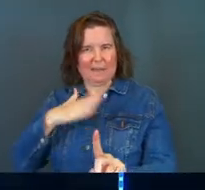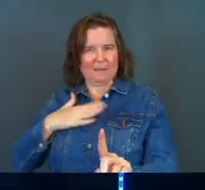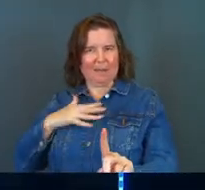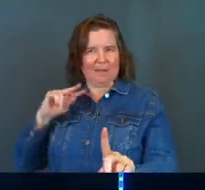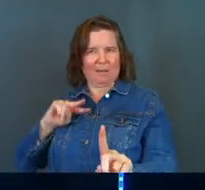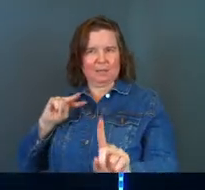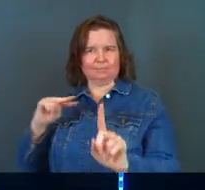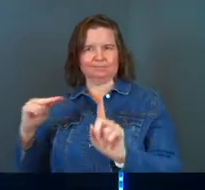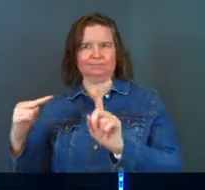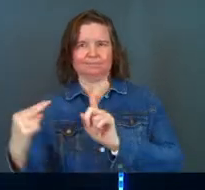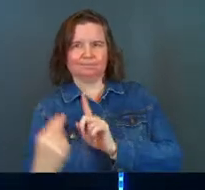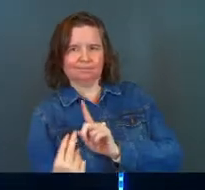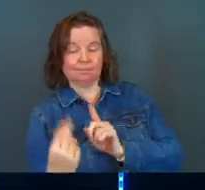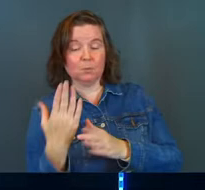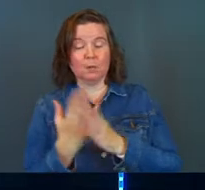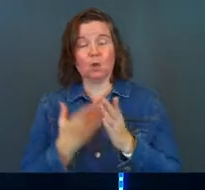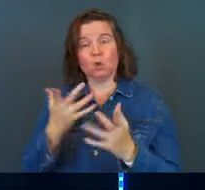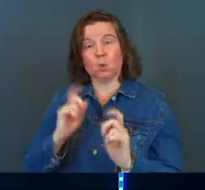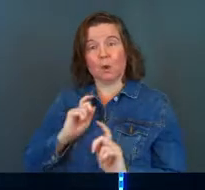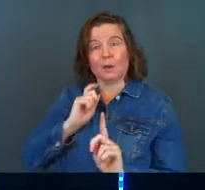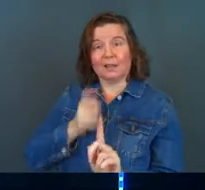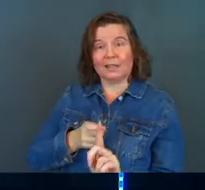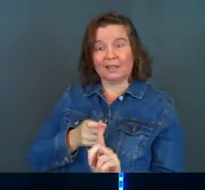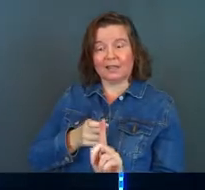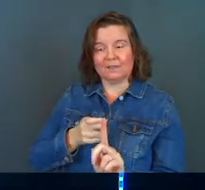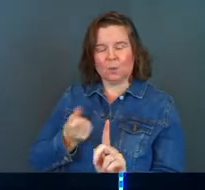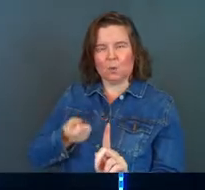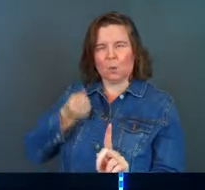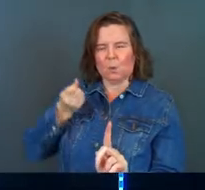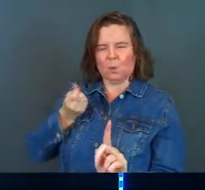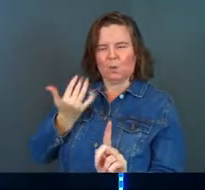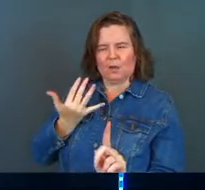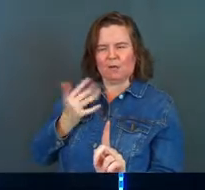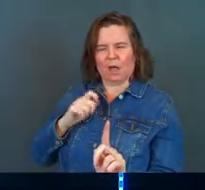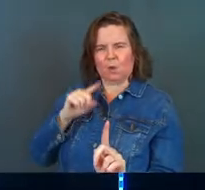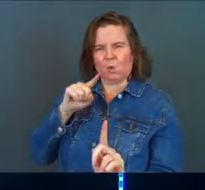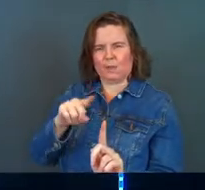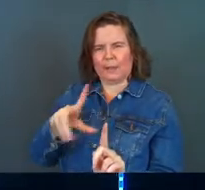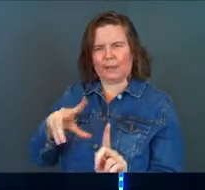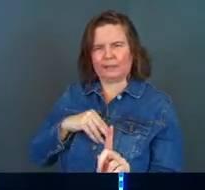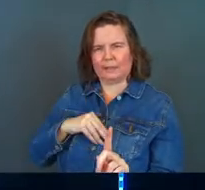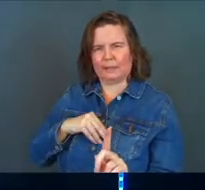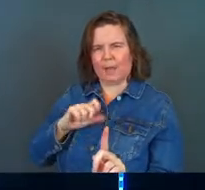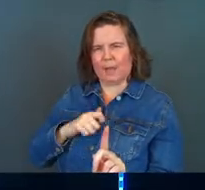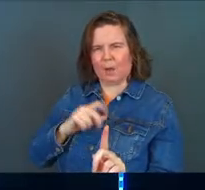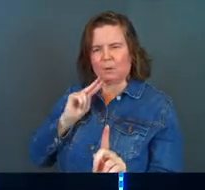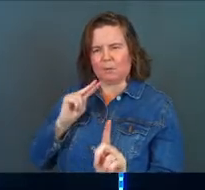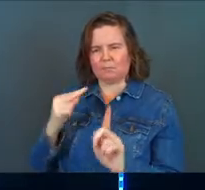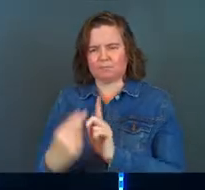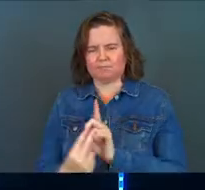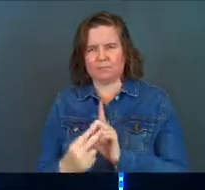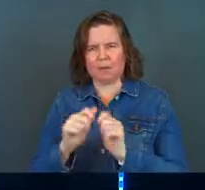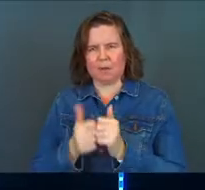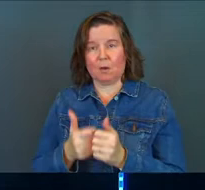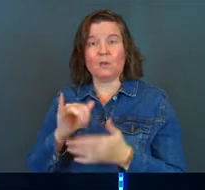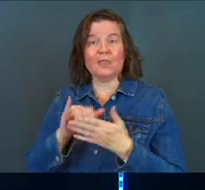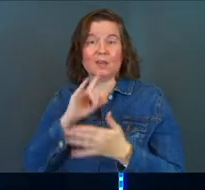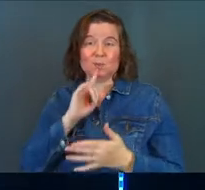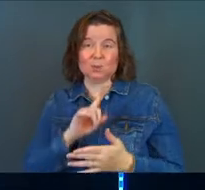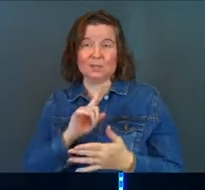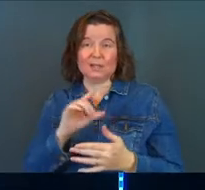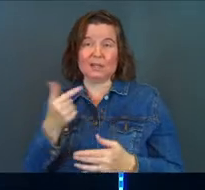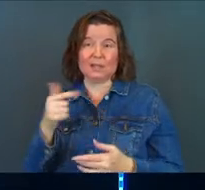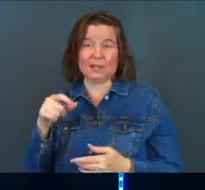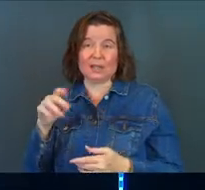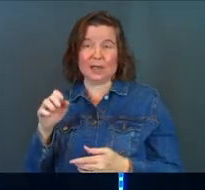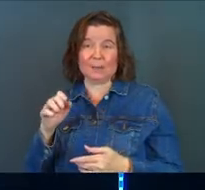of stop what it is that you want to give just long enough to say, how do they receive it best from me? And that's real